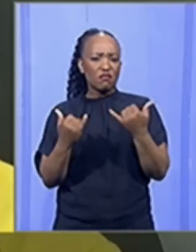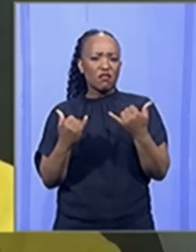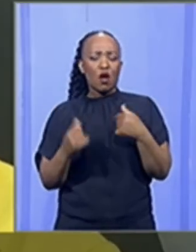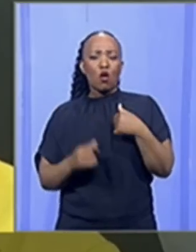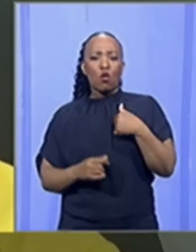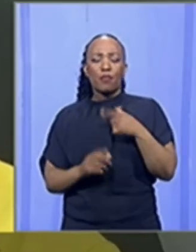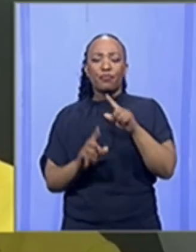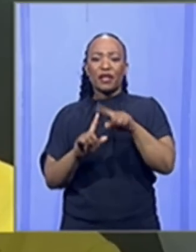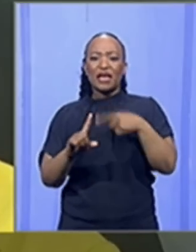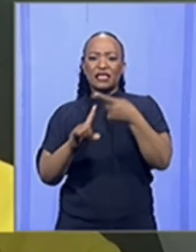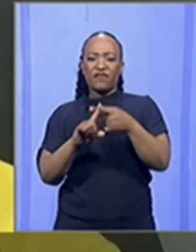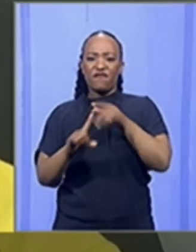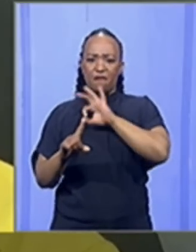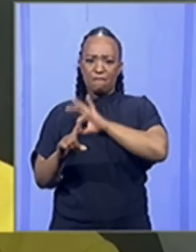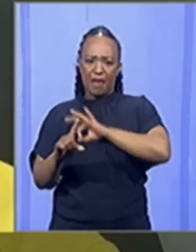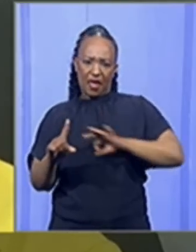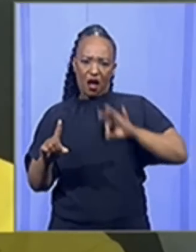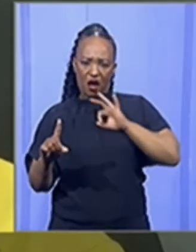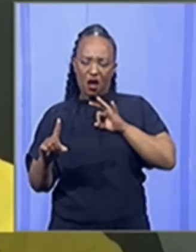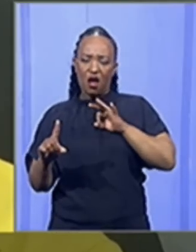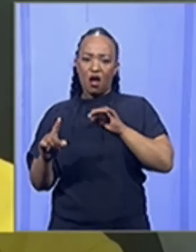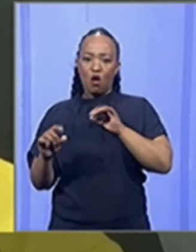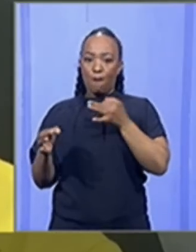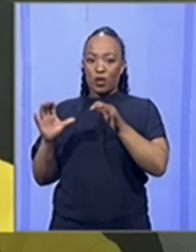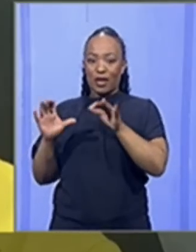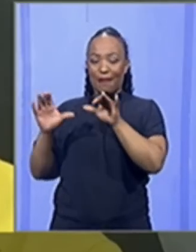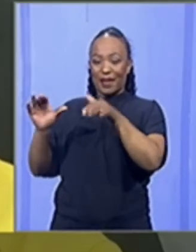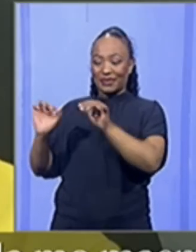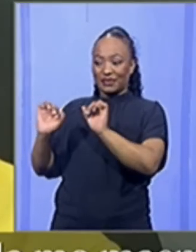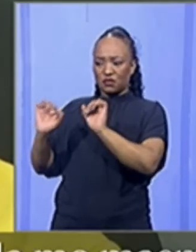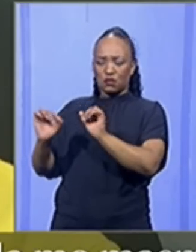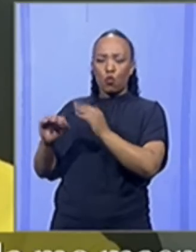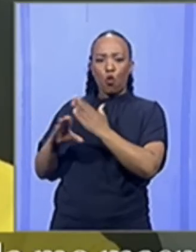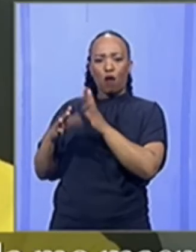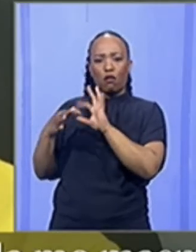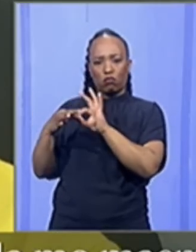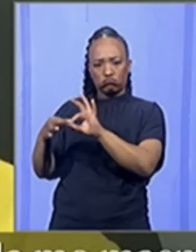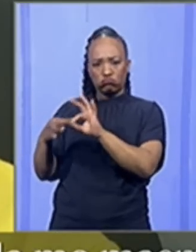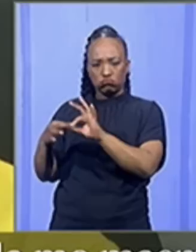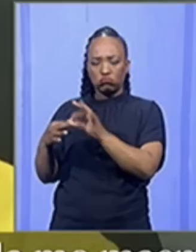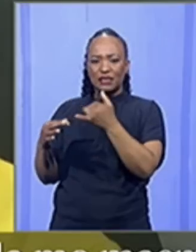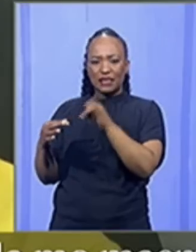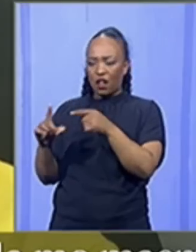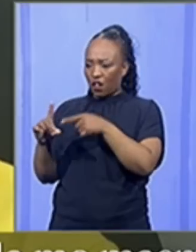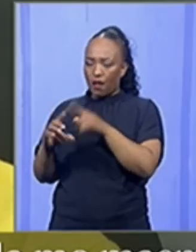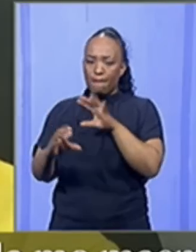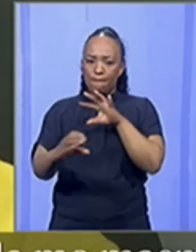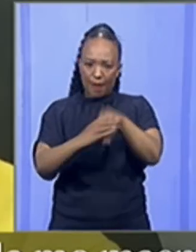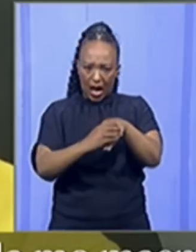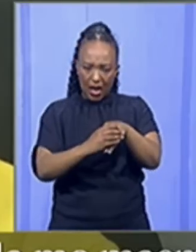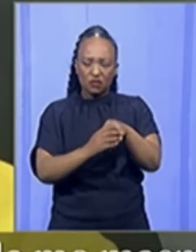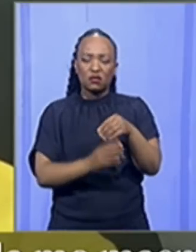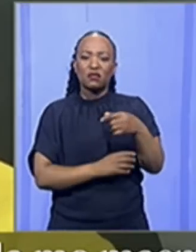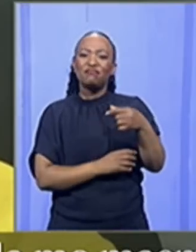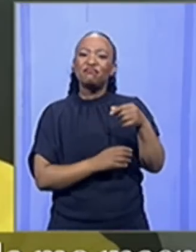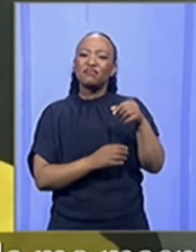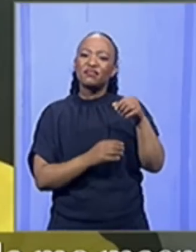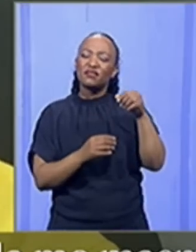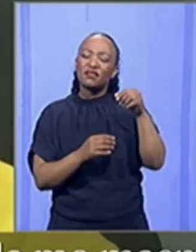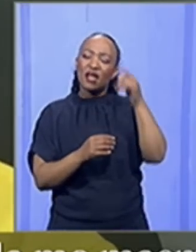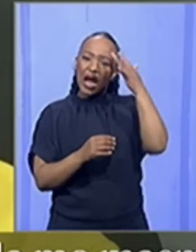National Congress and his party. They are still part of the government of local unity. They are even part of the government of